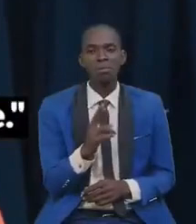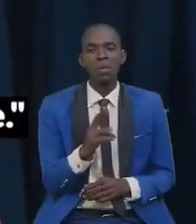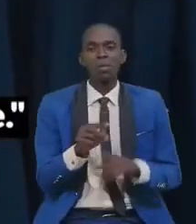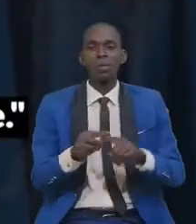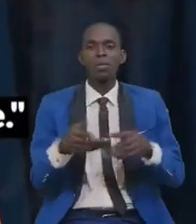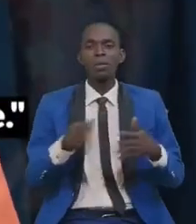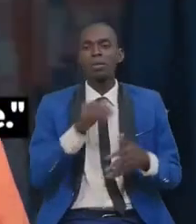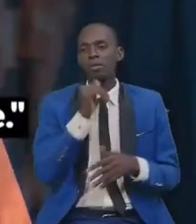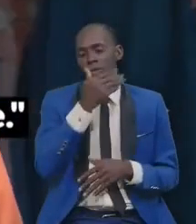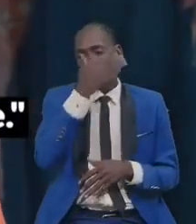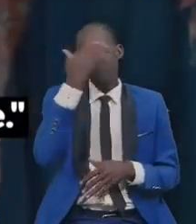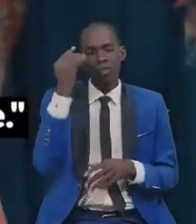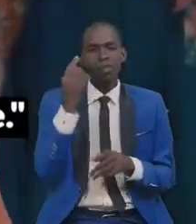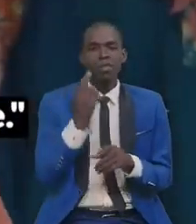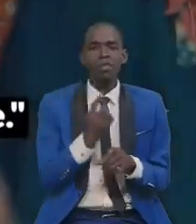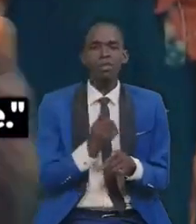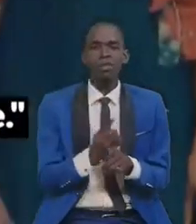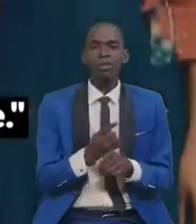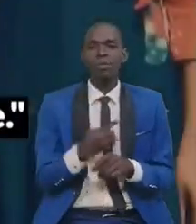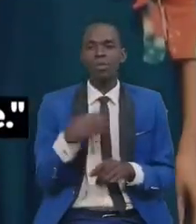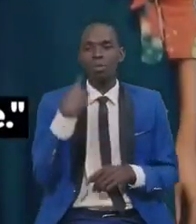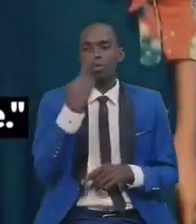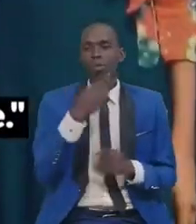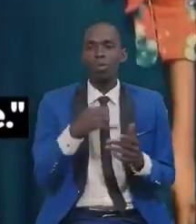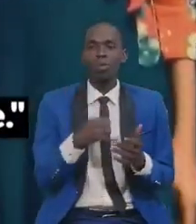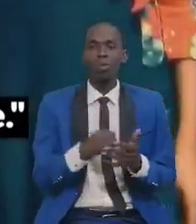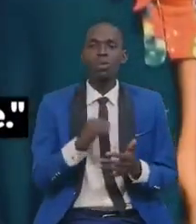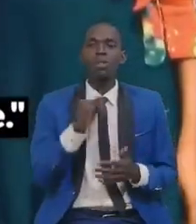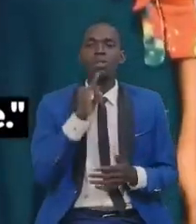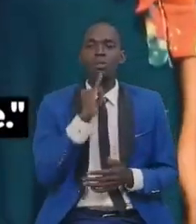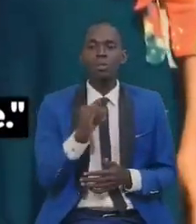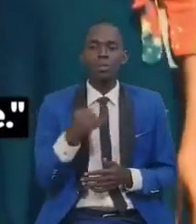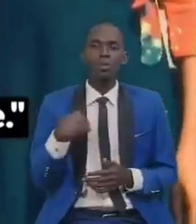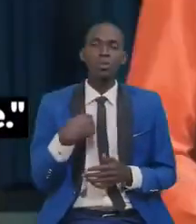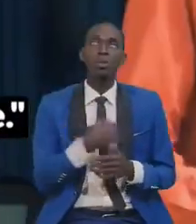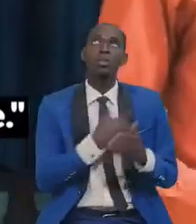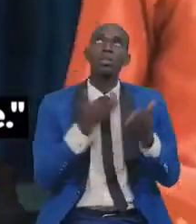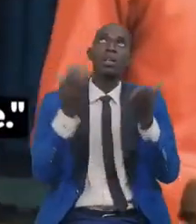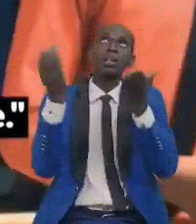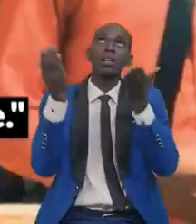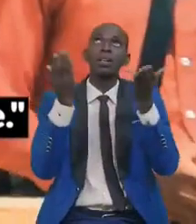Let's but not forget just who it is we